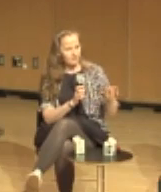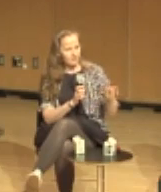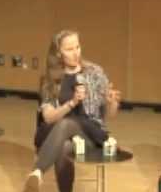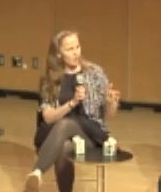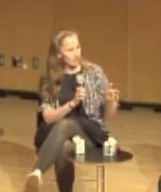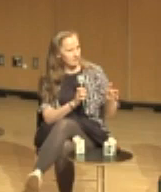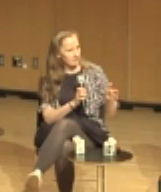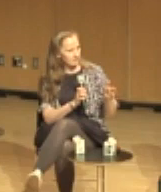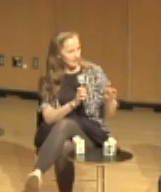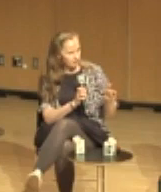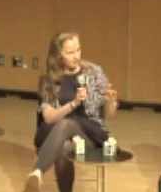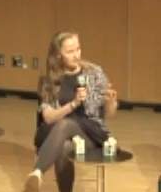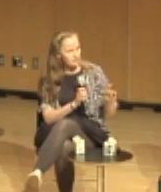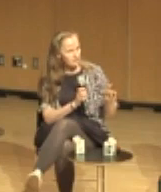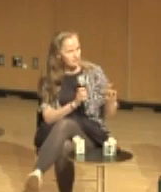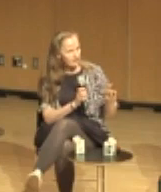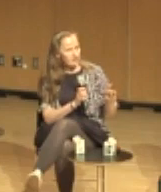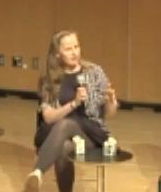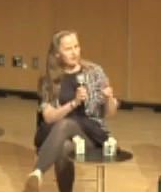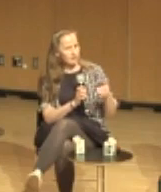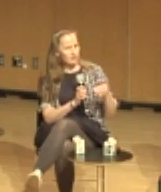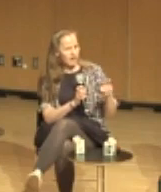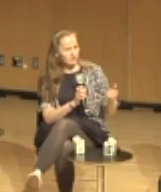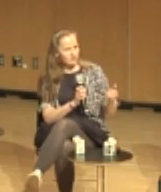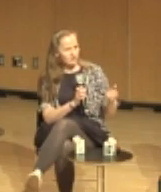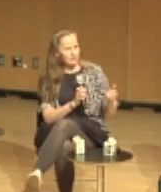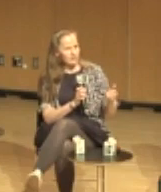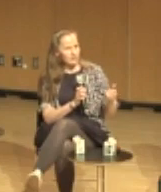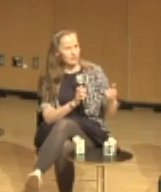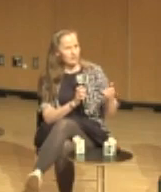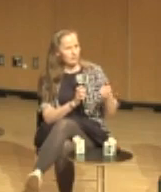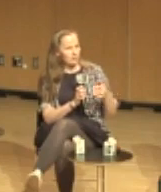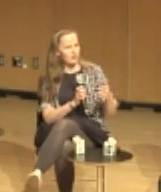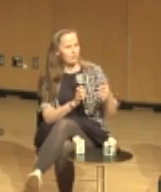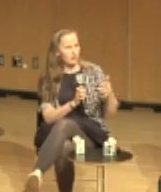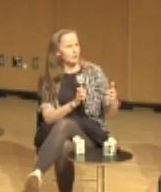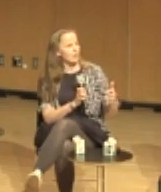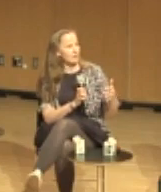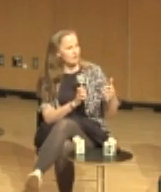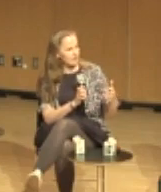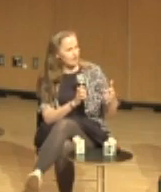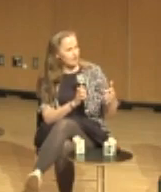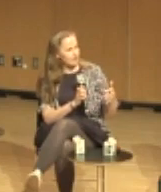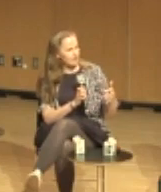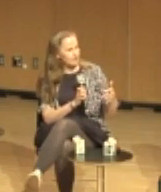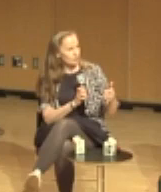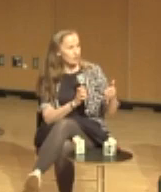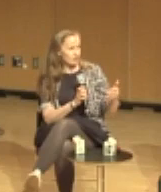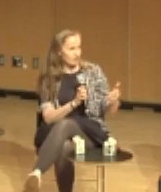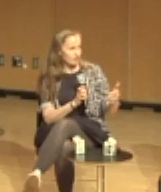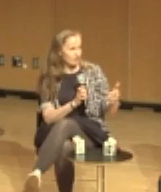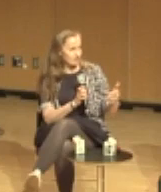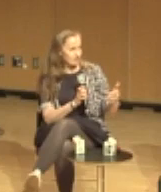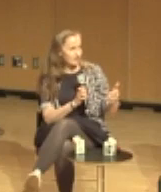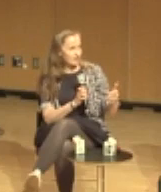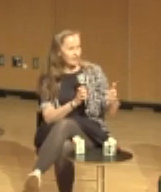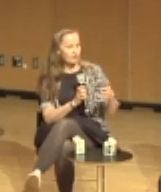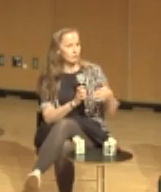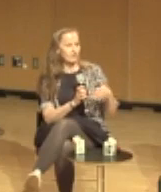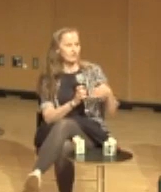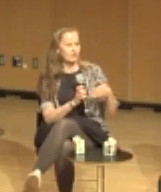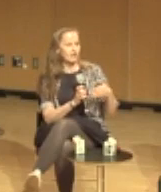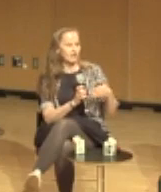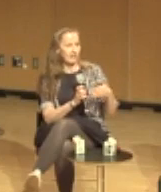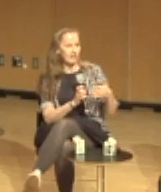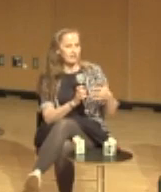relatively small stages they're not really the big Broadway Theater Productions